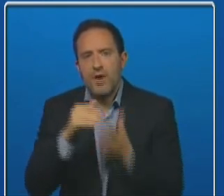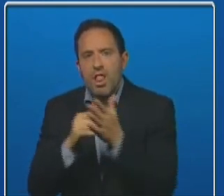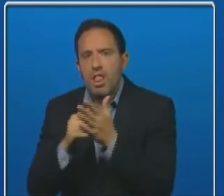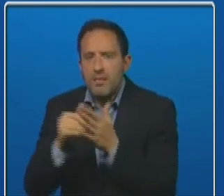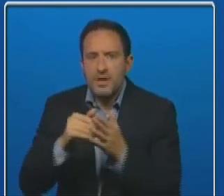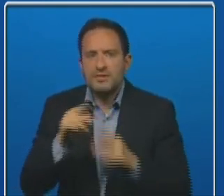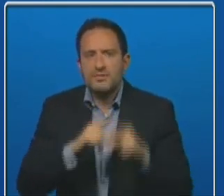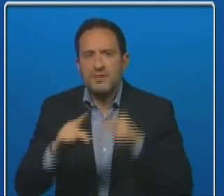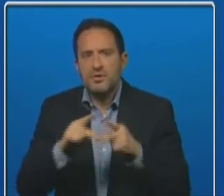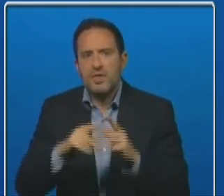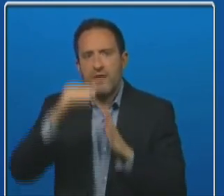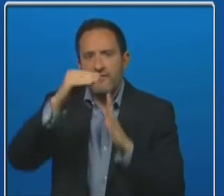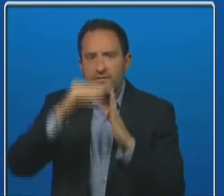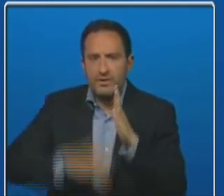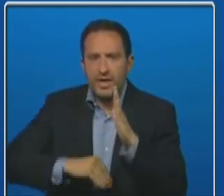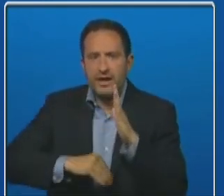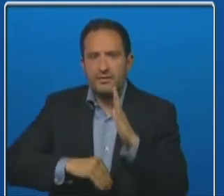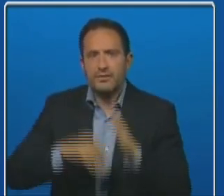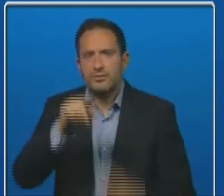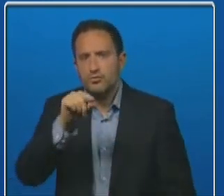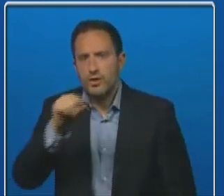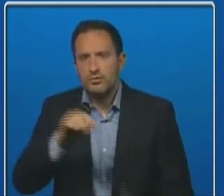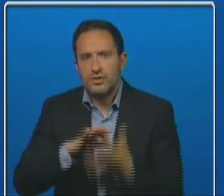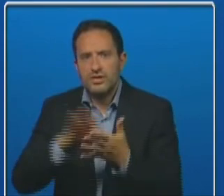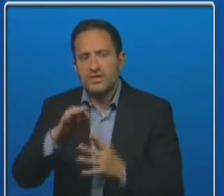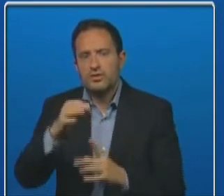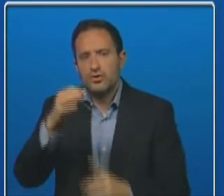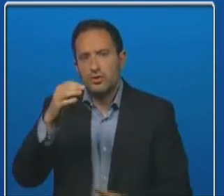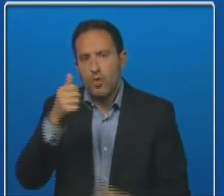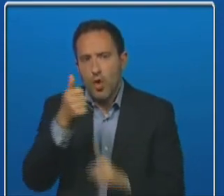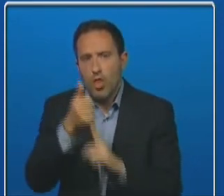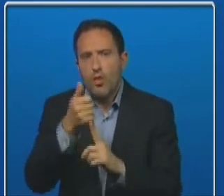2020 census on their own or provided information to our census takers. Thank you.